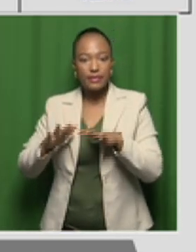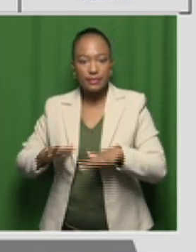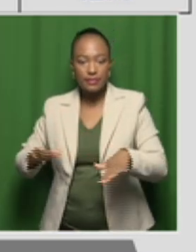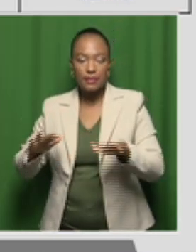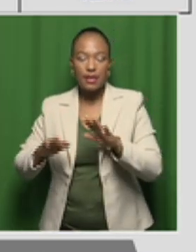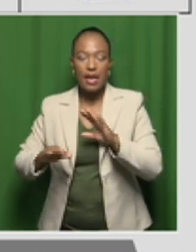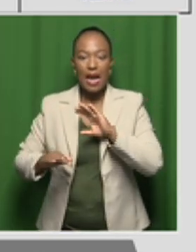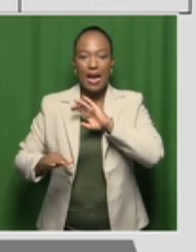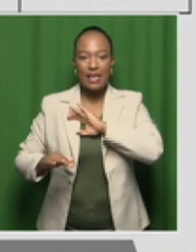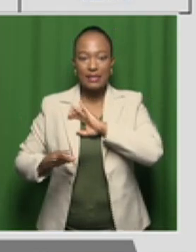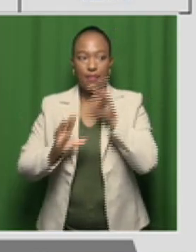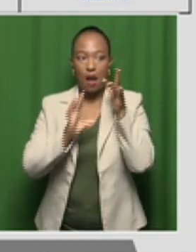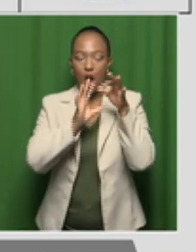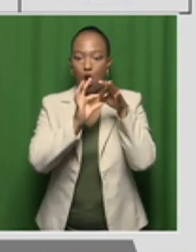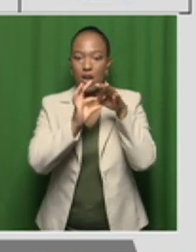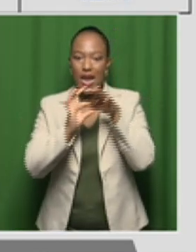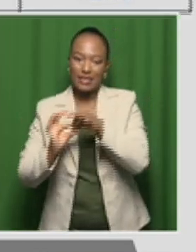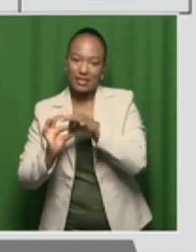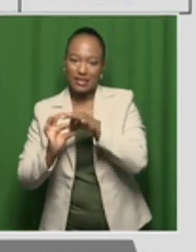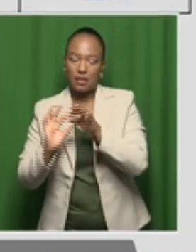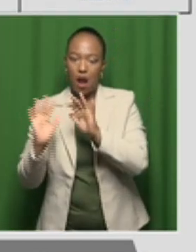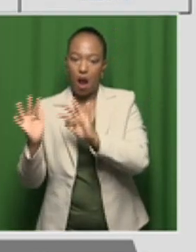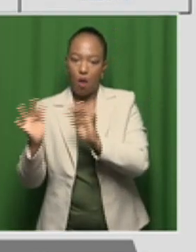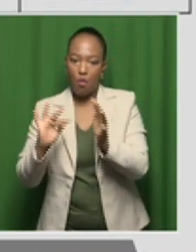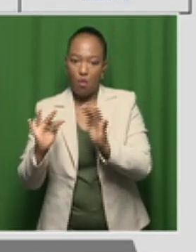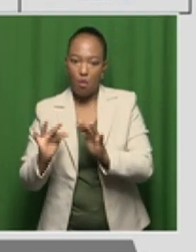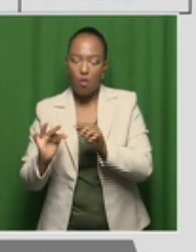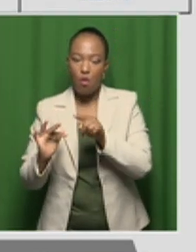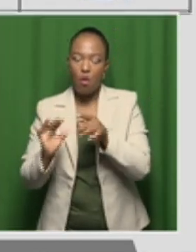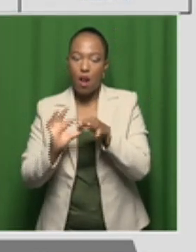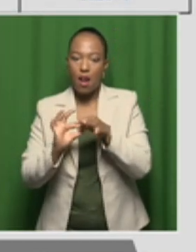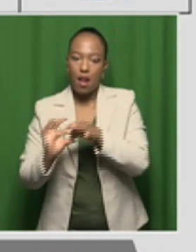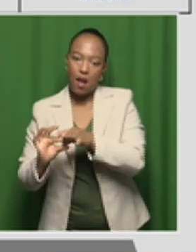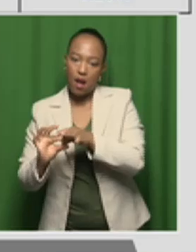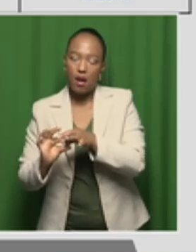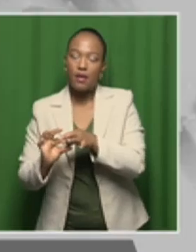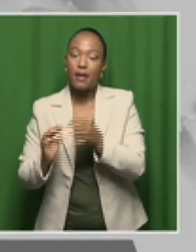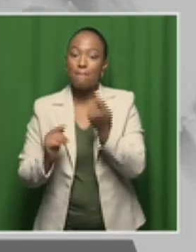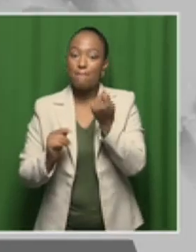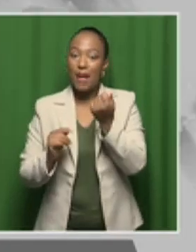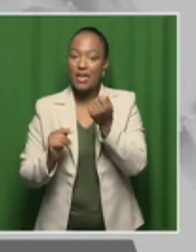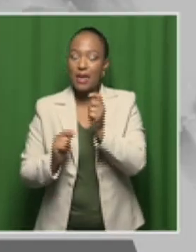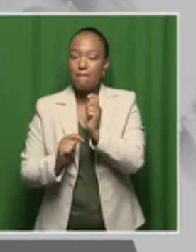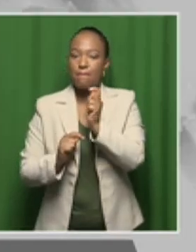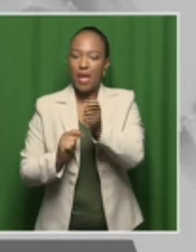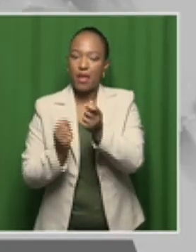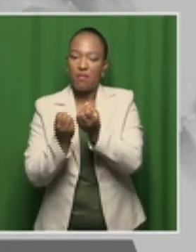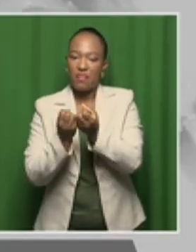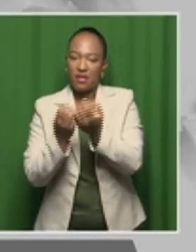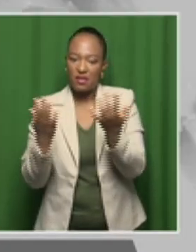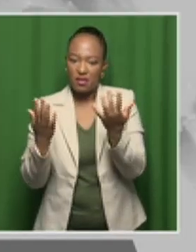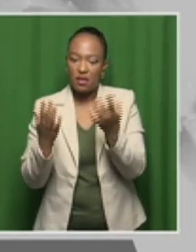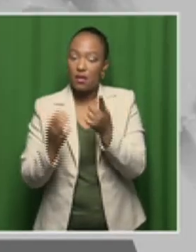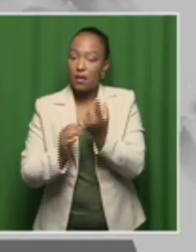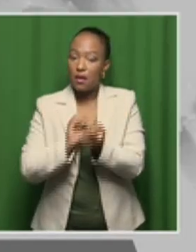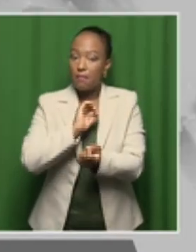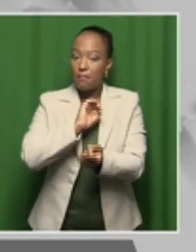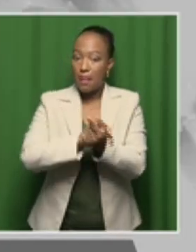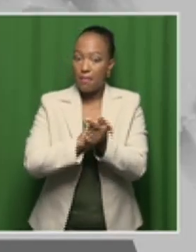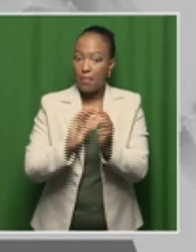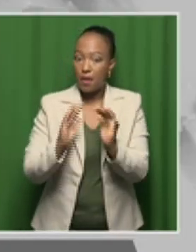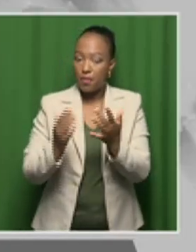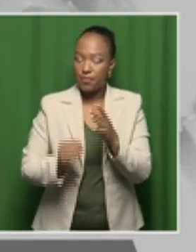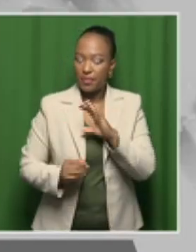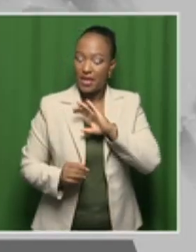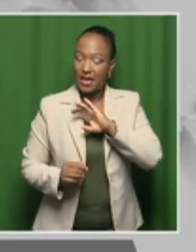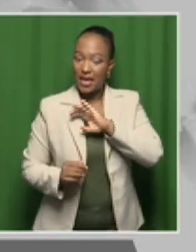connection fees. And these are divided into the tariff conversion fee. So typically what would happen is that a customer